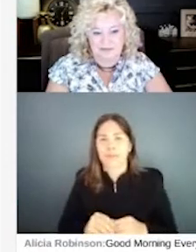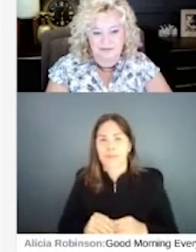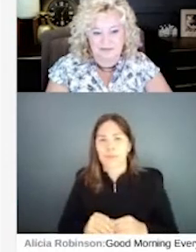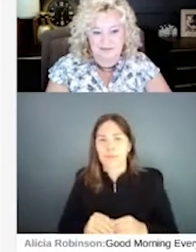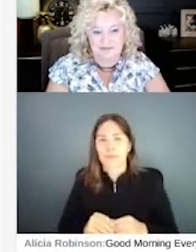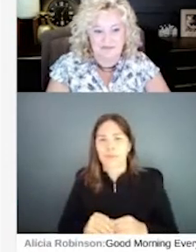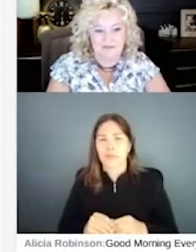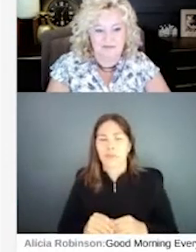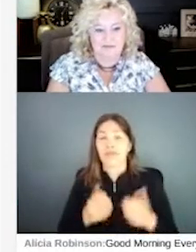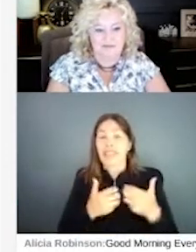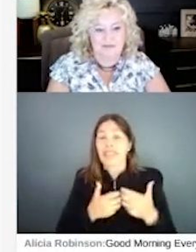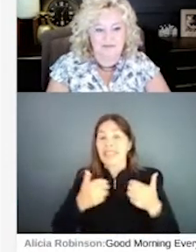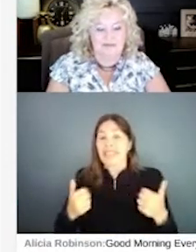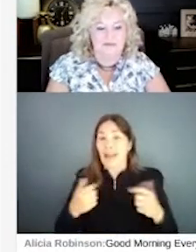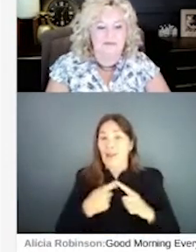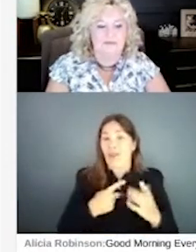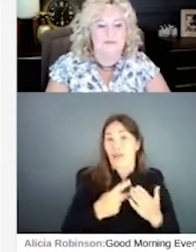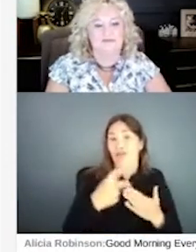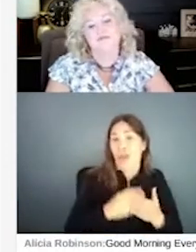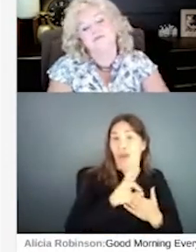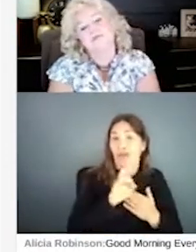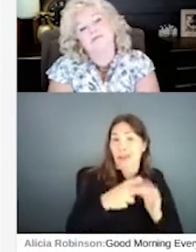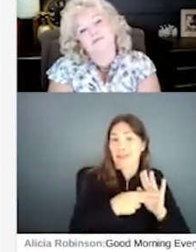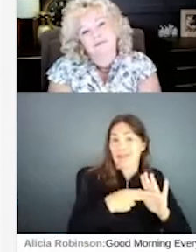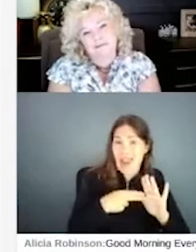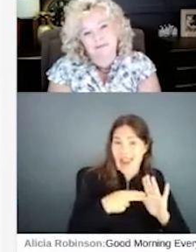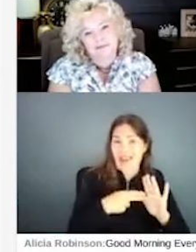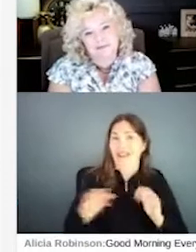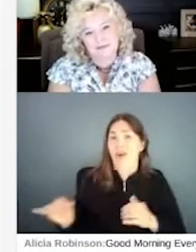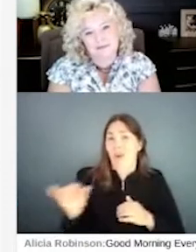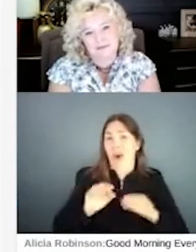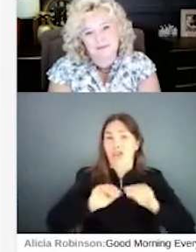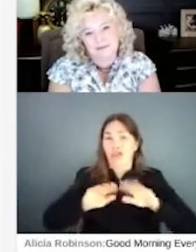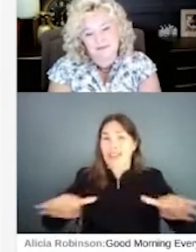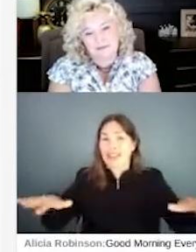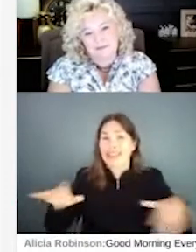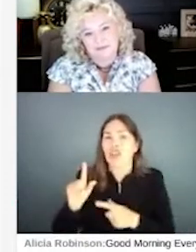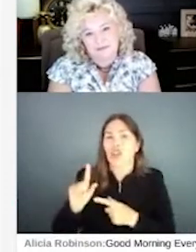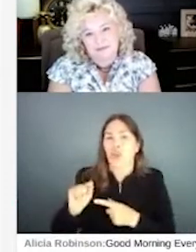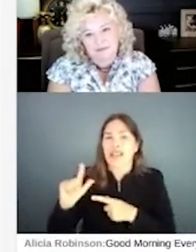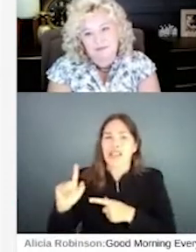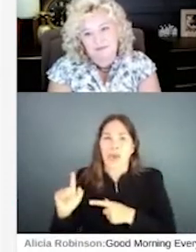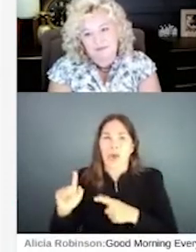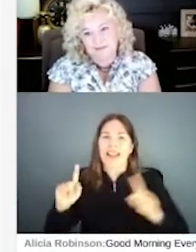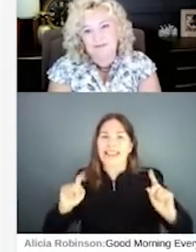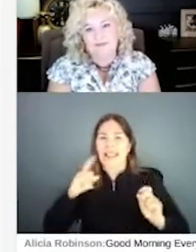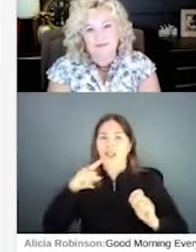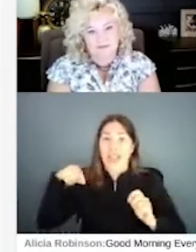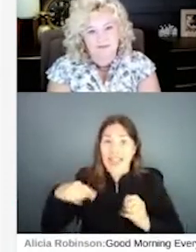So separate from the program rebrand, we are also releasing 2021 exams for this new school